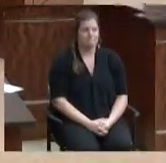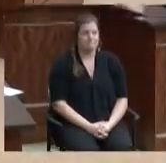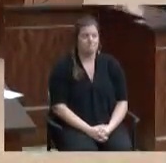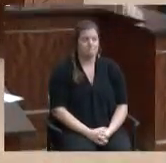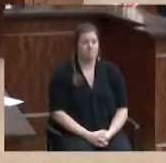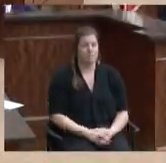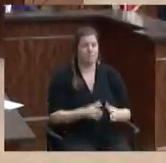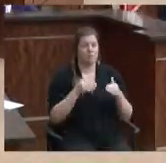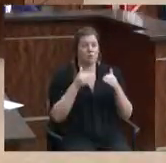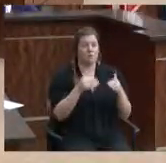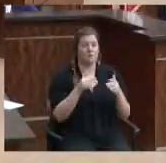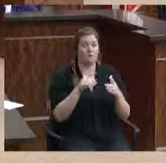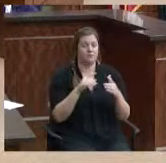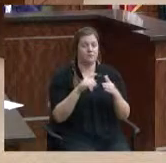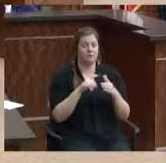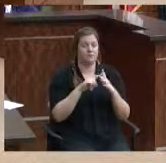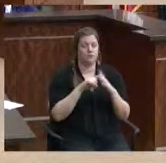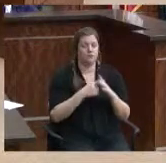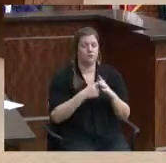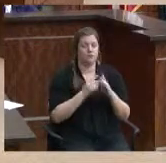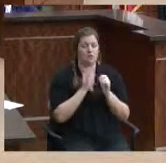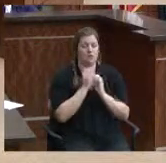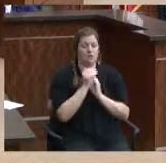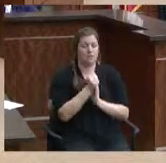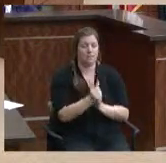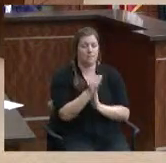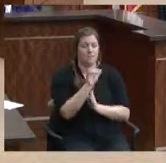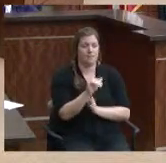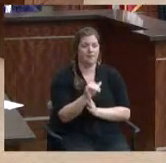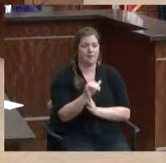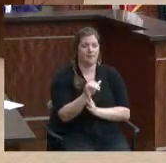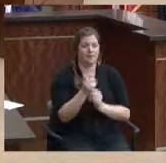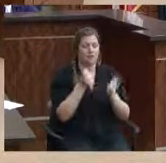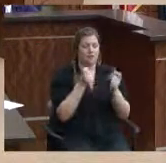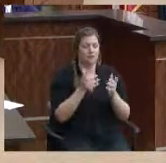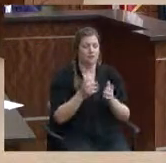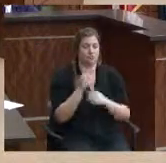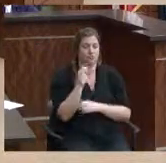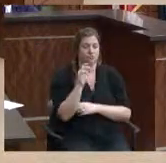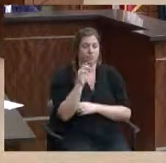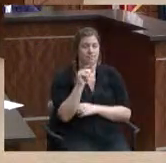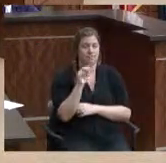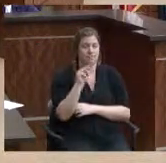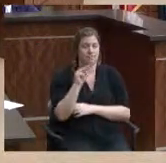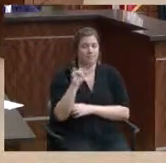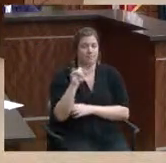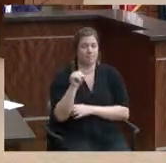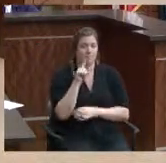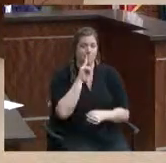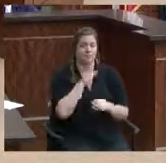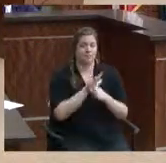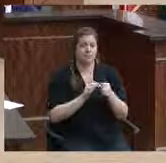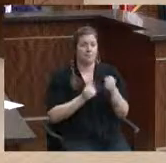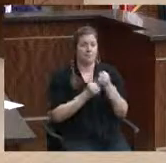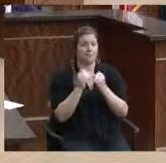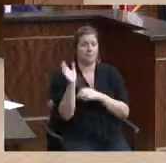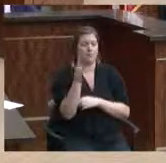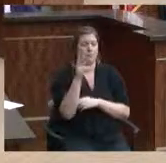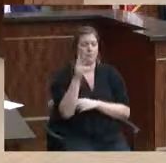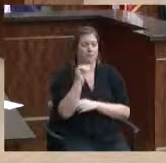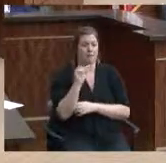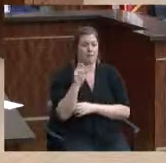Okay, we'll have the invocation led by our city administrator, Christy Mills, followed by the Pledge of Allegiance led by Mayor